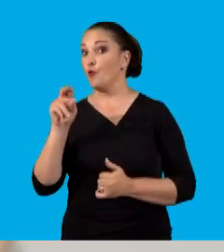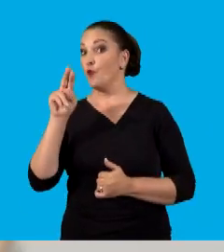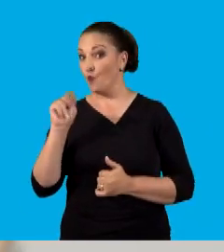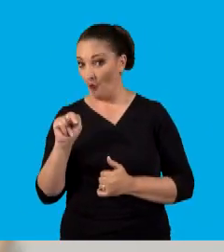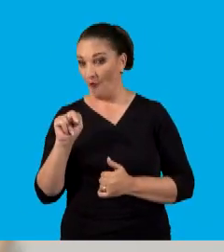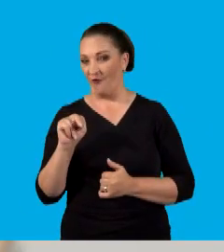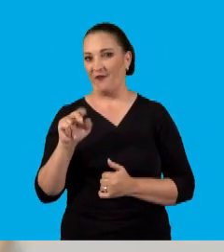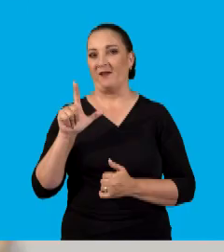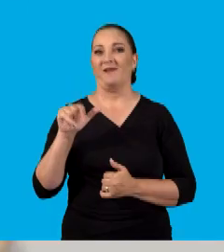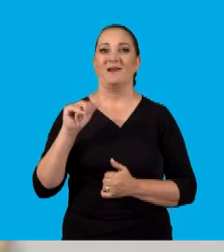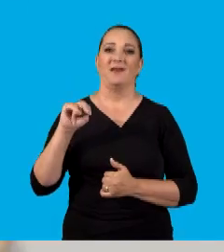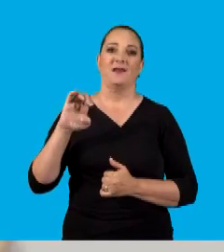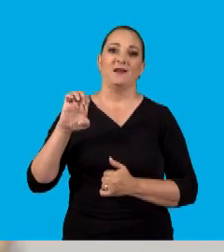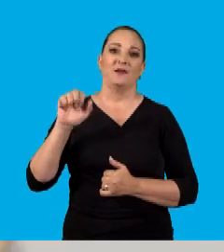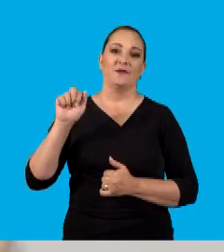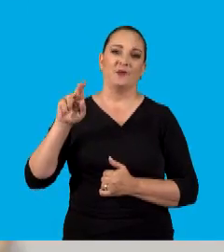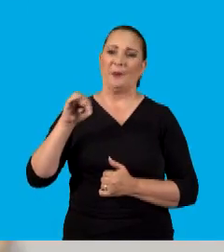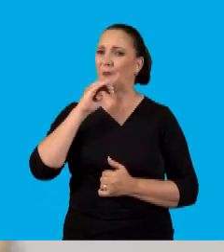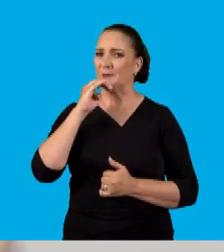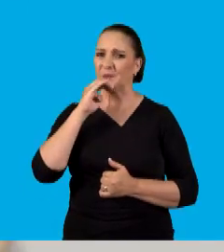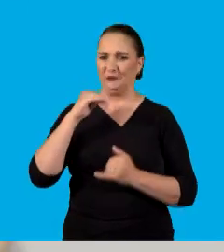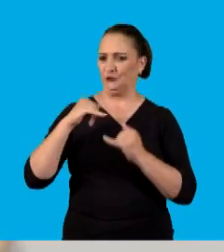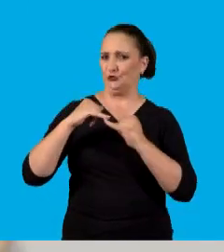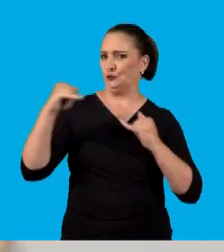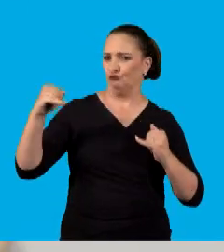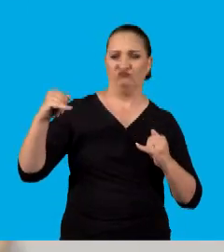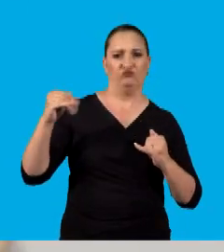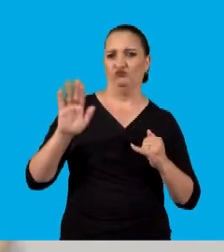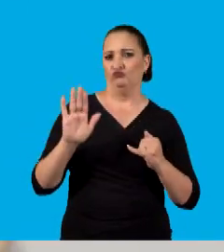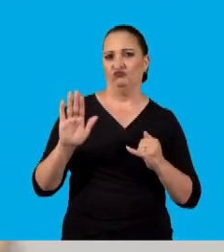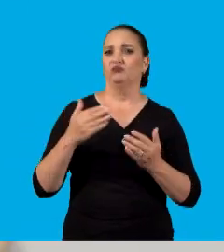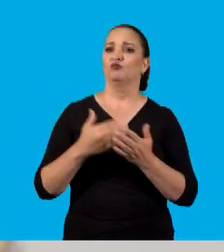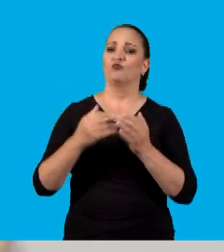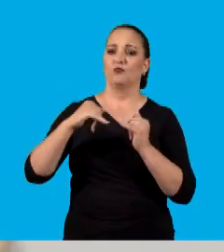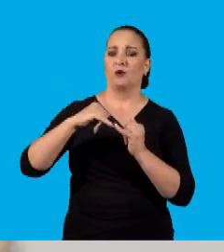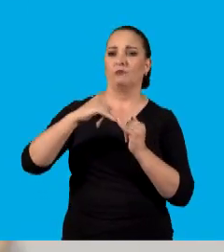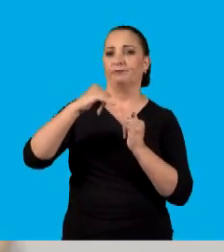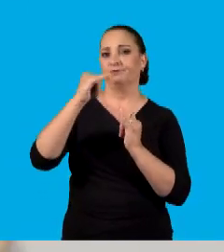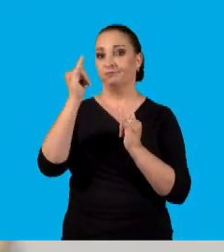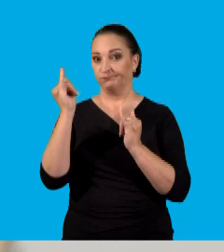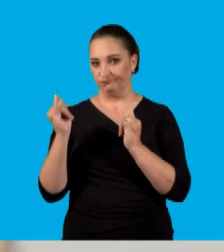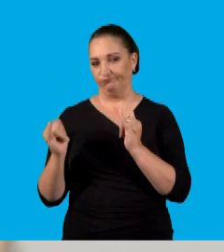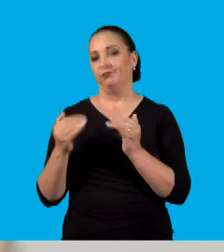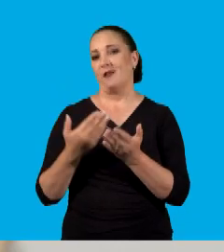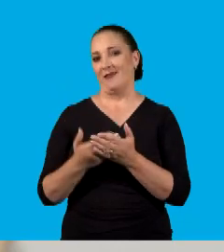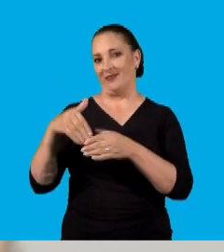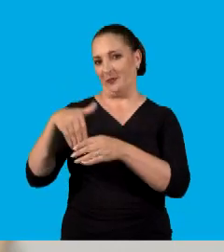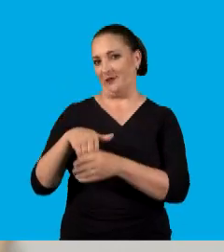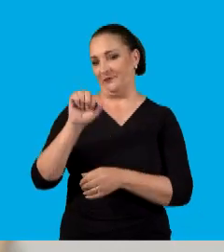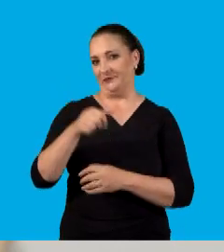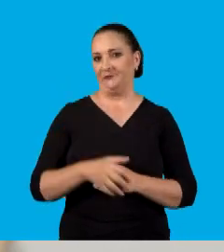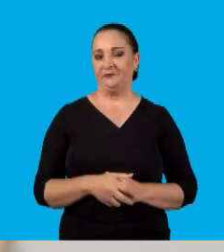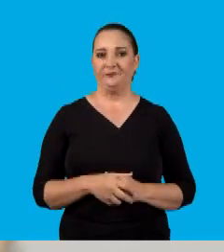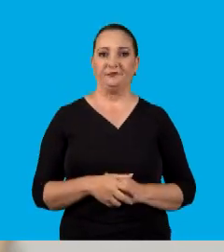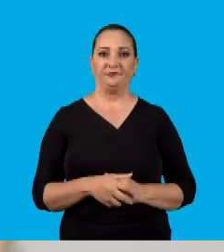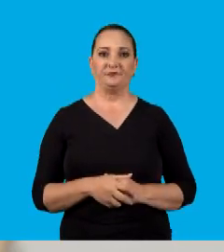about non-linear graphs, we are talking about graphs that are not straight. Of course, these can include graphs that